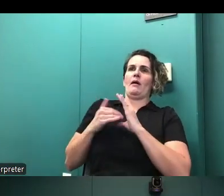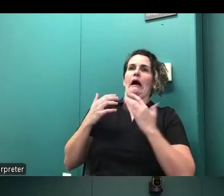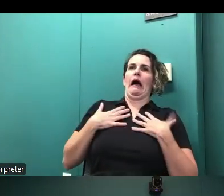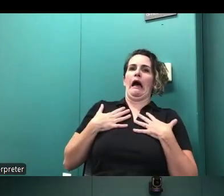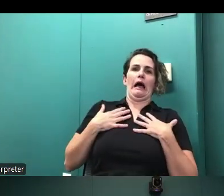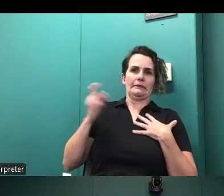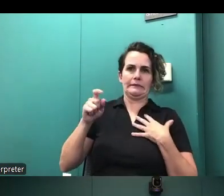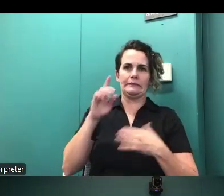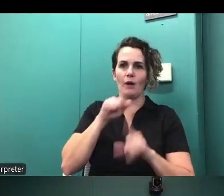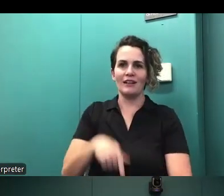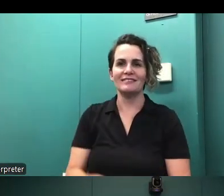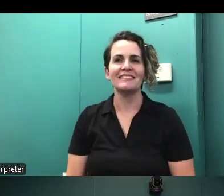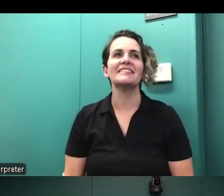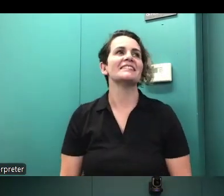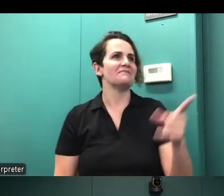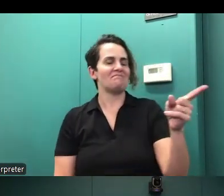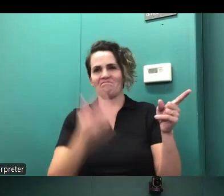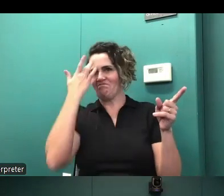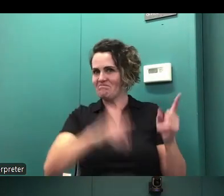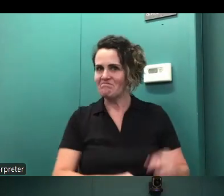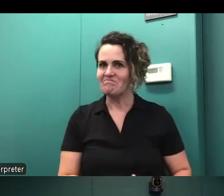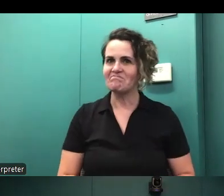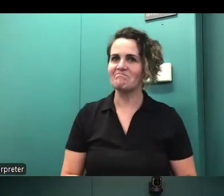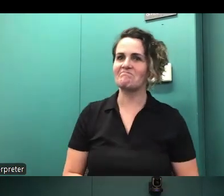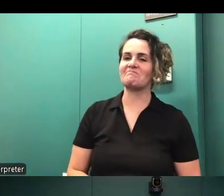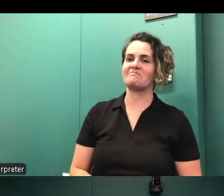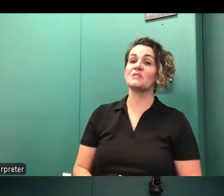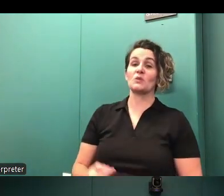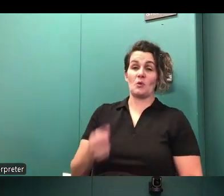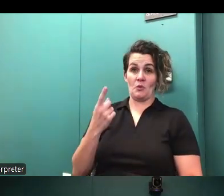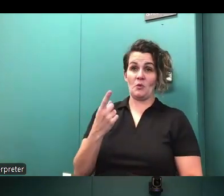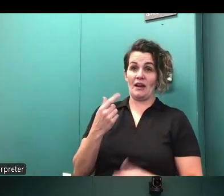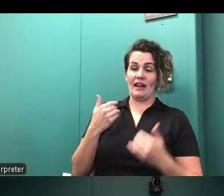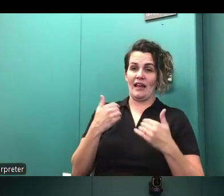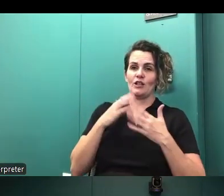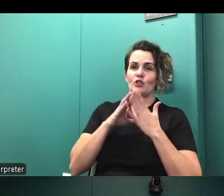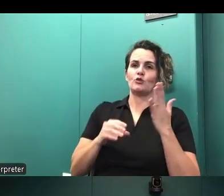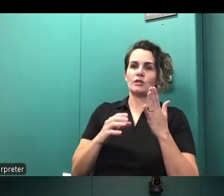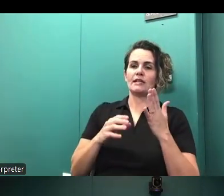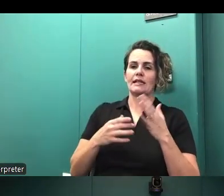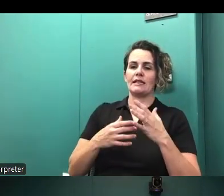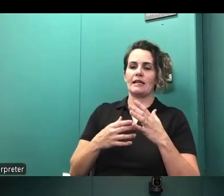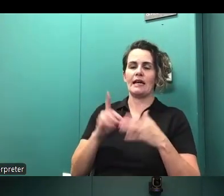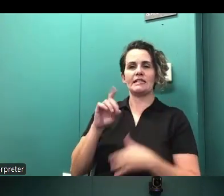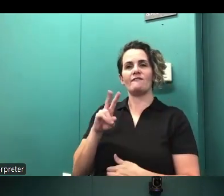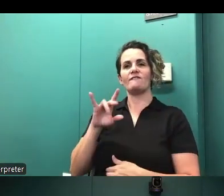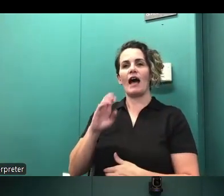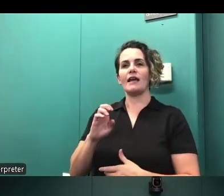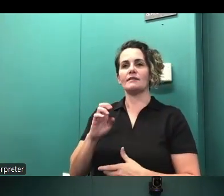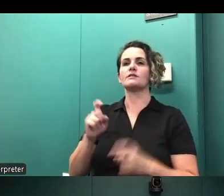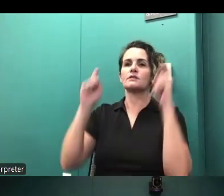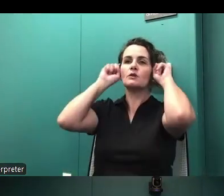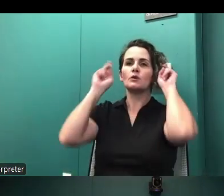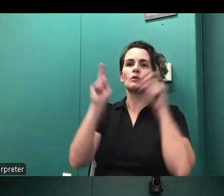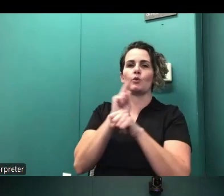Okay, one that I've done with students is deviceware. I had one student when I first created the form,